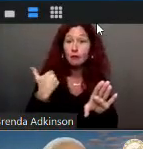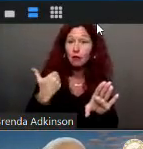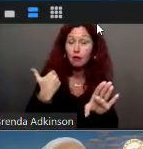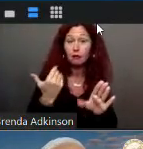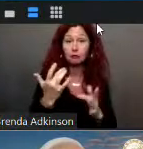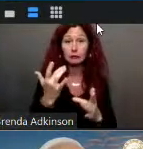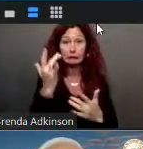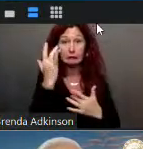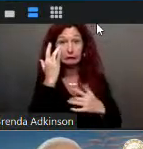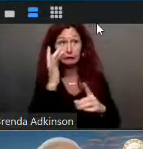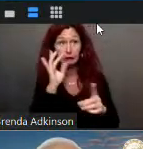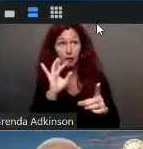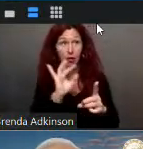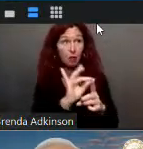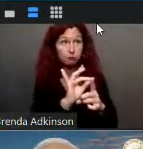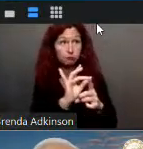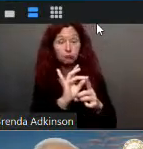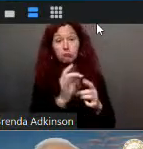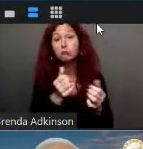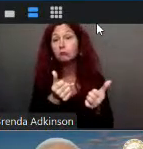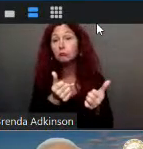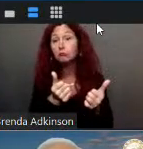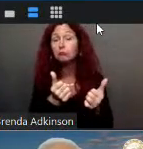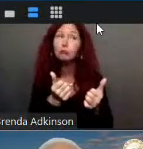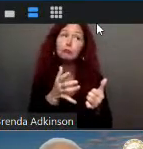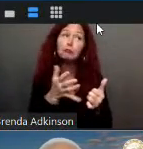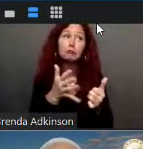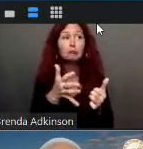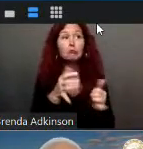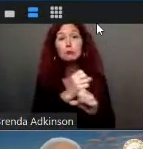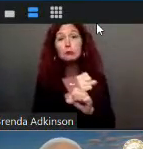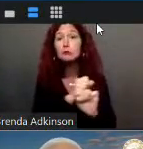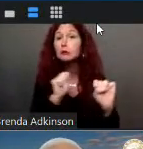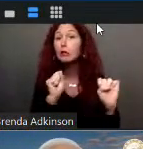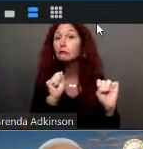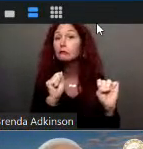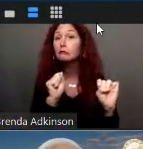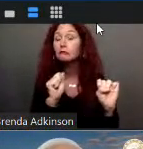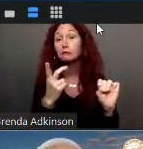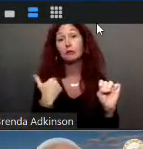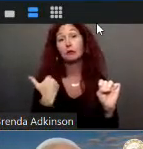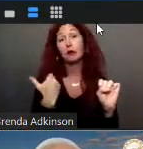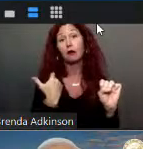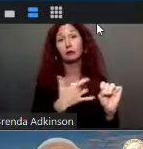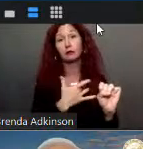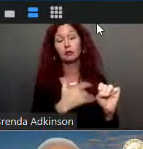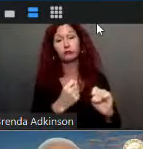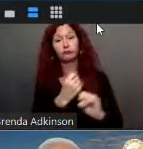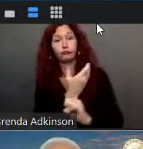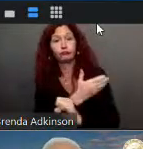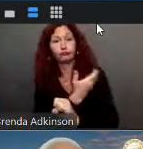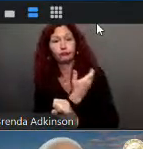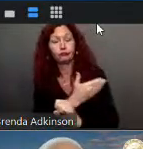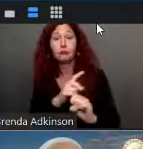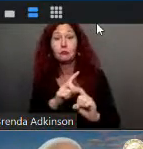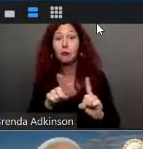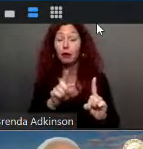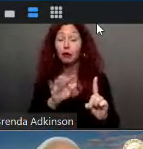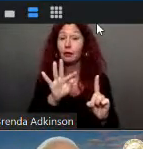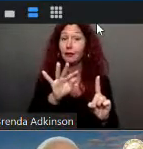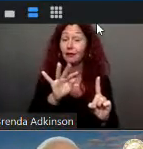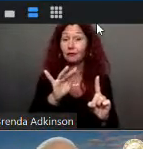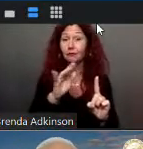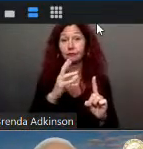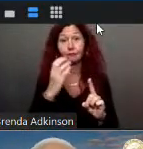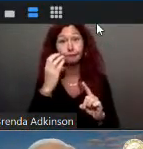They're thinking they're invincible because they will likely be asymptomatic. In fact, they're at high risk if they are overweight or they have certain